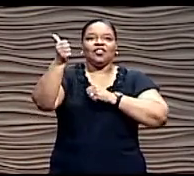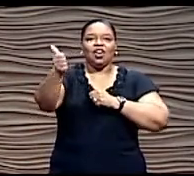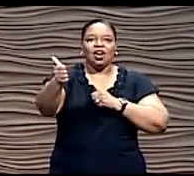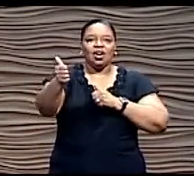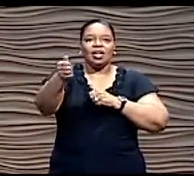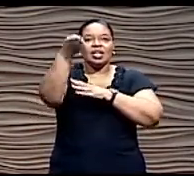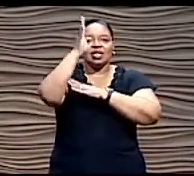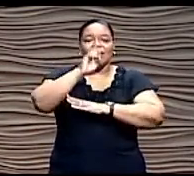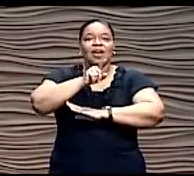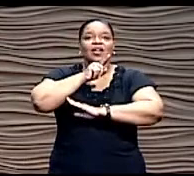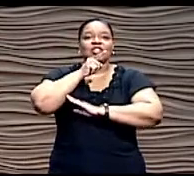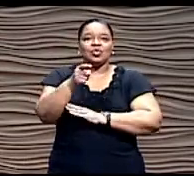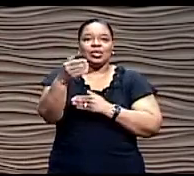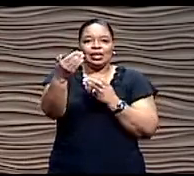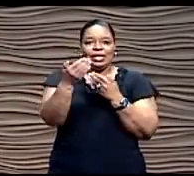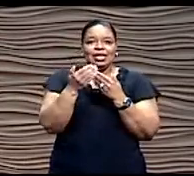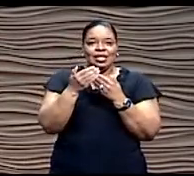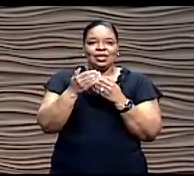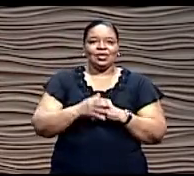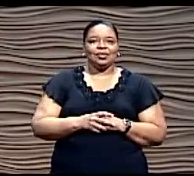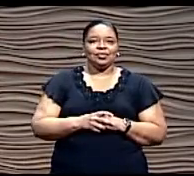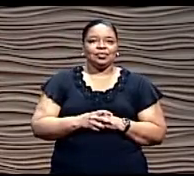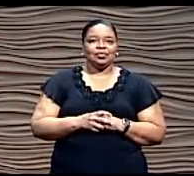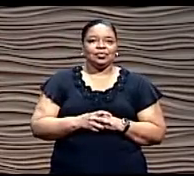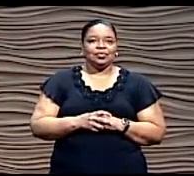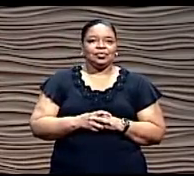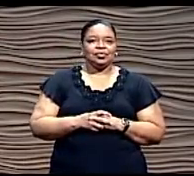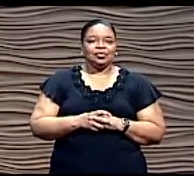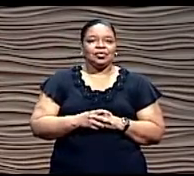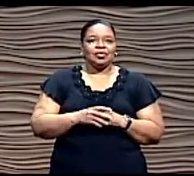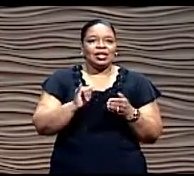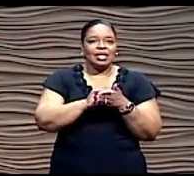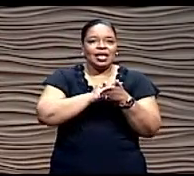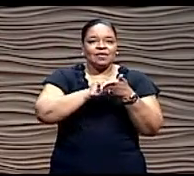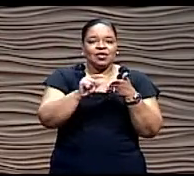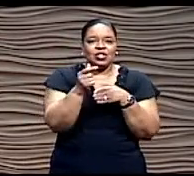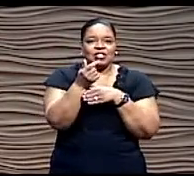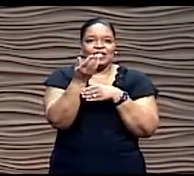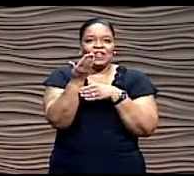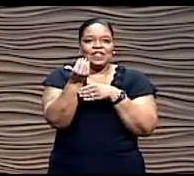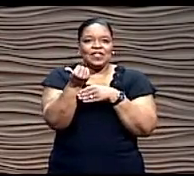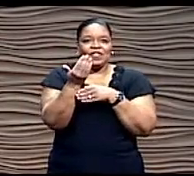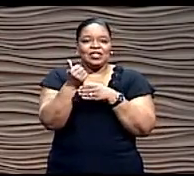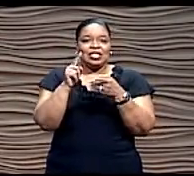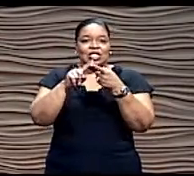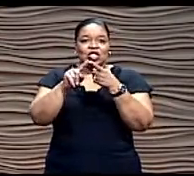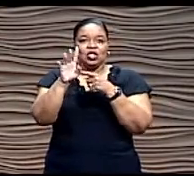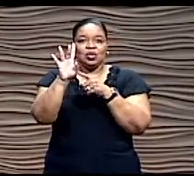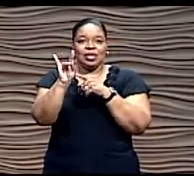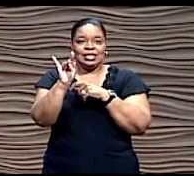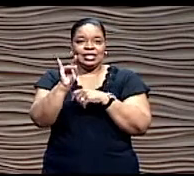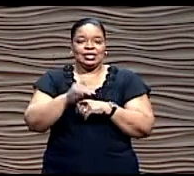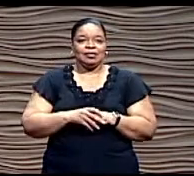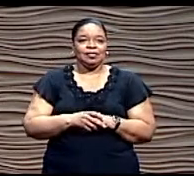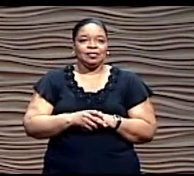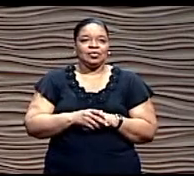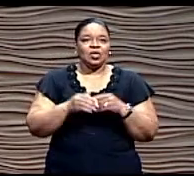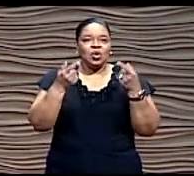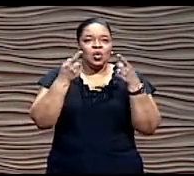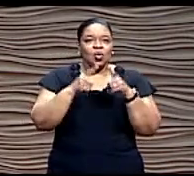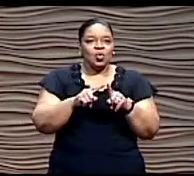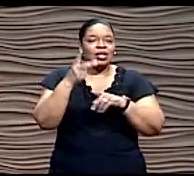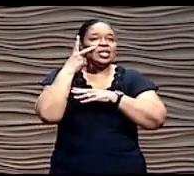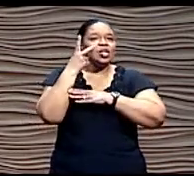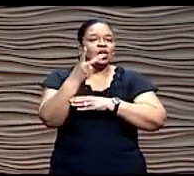God's really over here. That's verses 15 through 18. Because when he